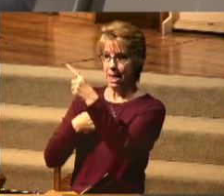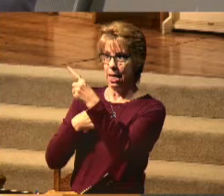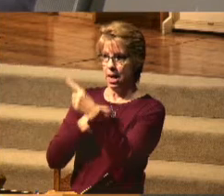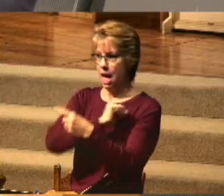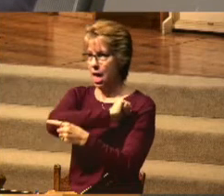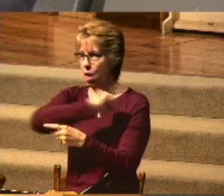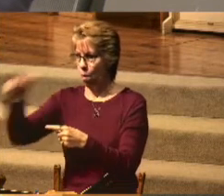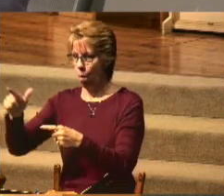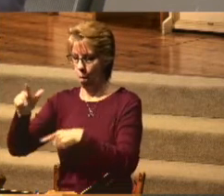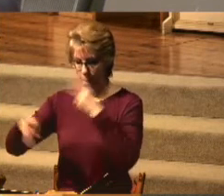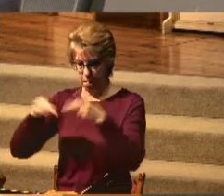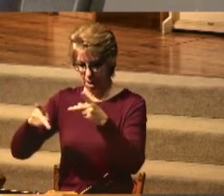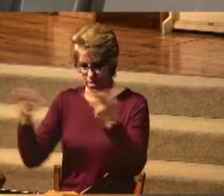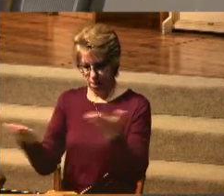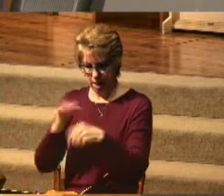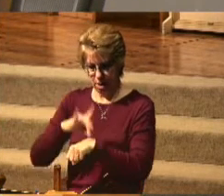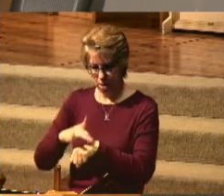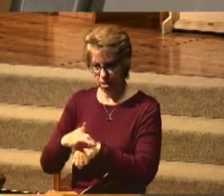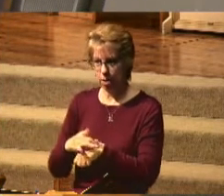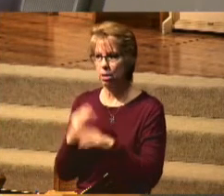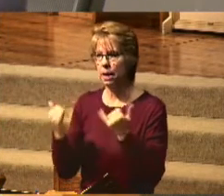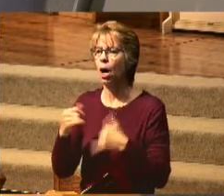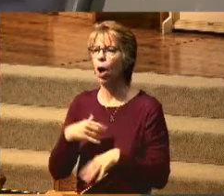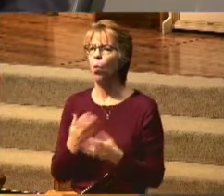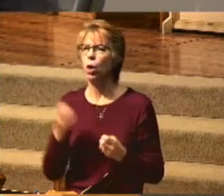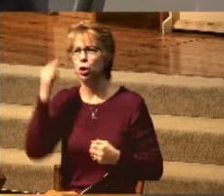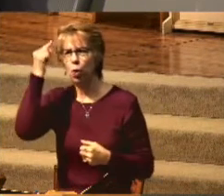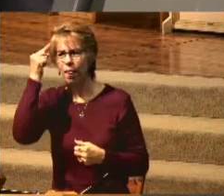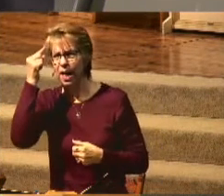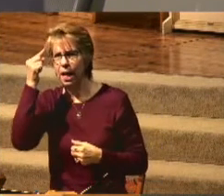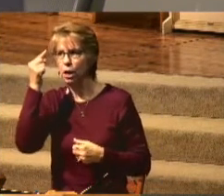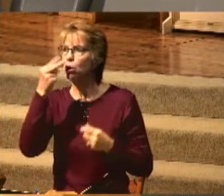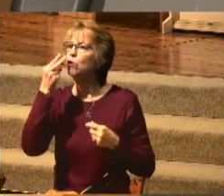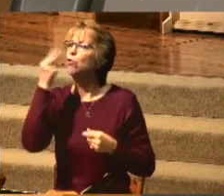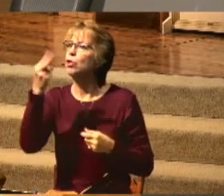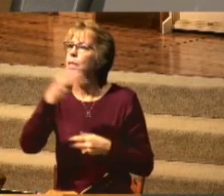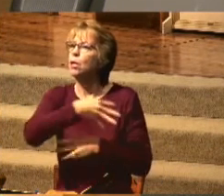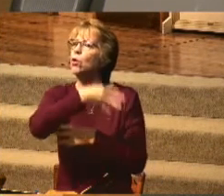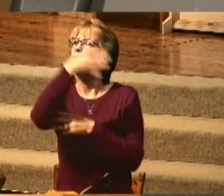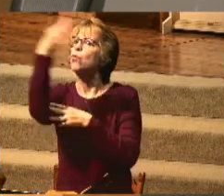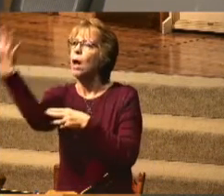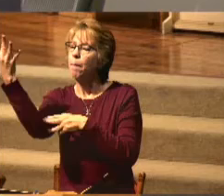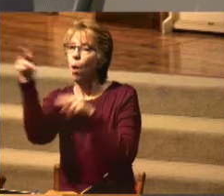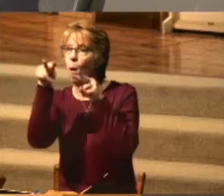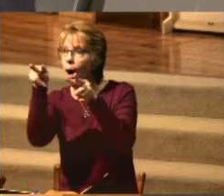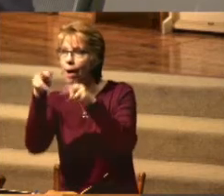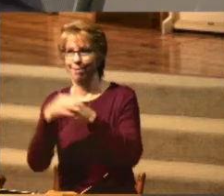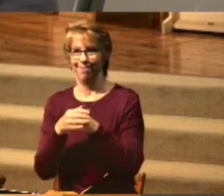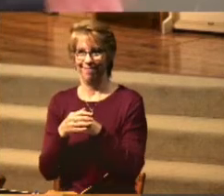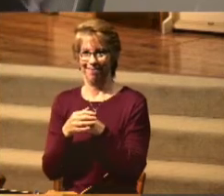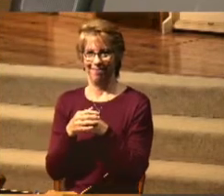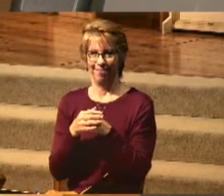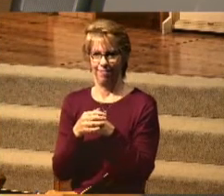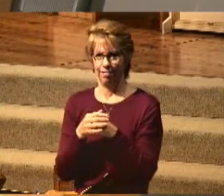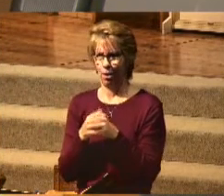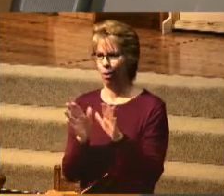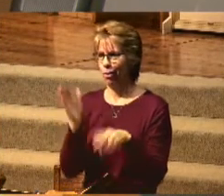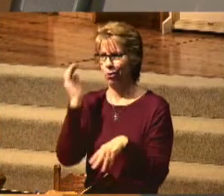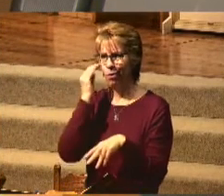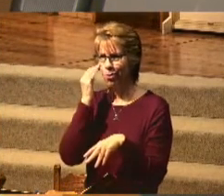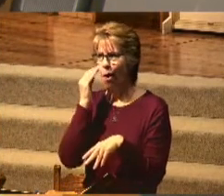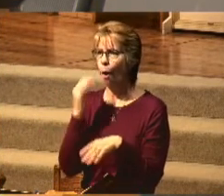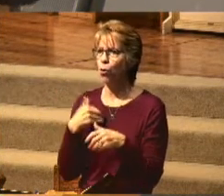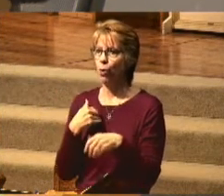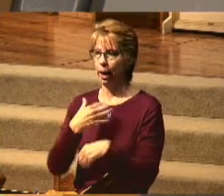the earth. Now, as we think about that, we've all seen the rainbow. Every time, I mean, you can even put on the sprinkler